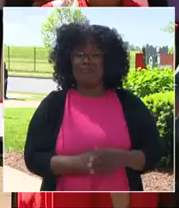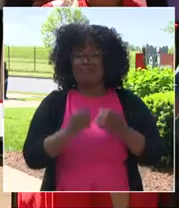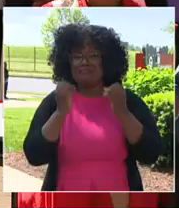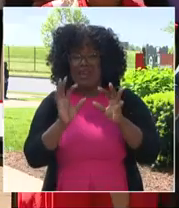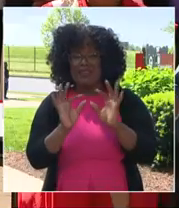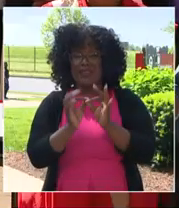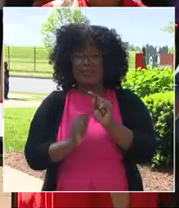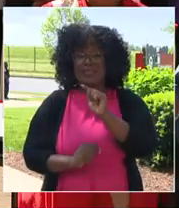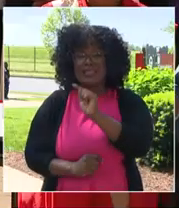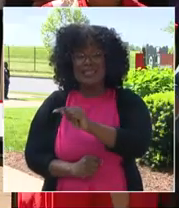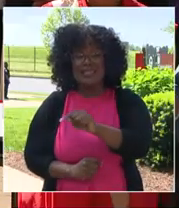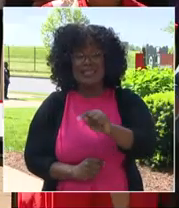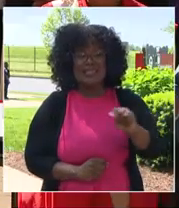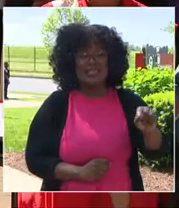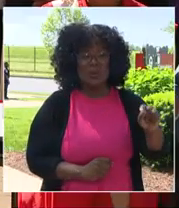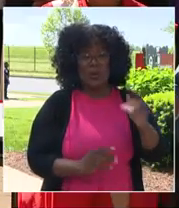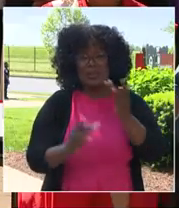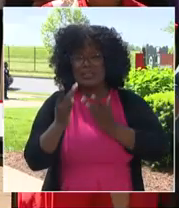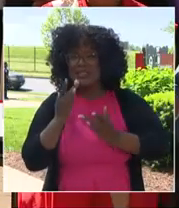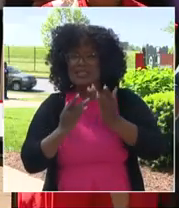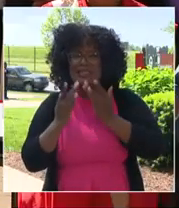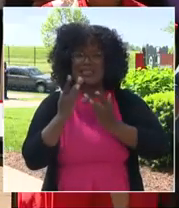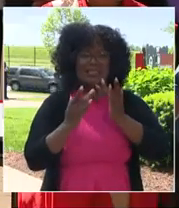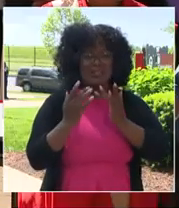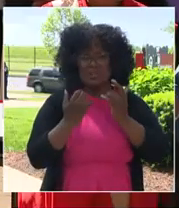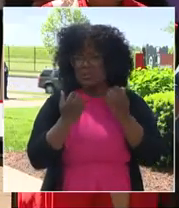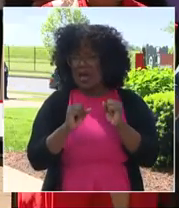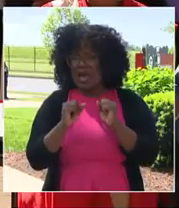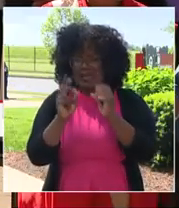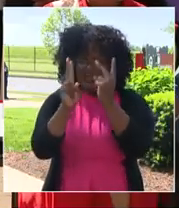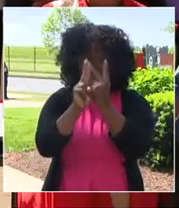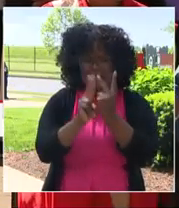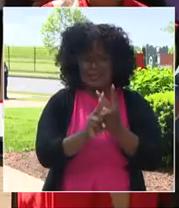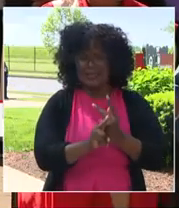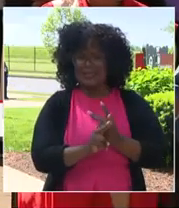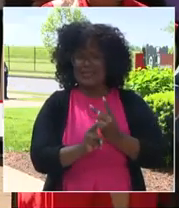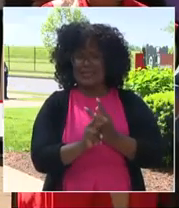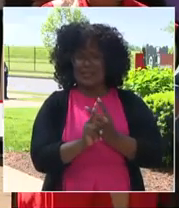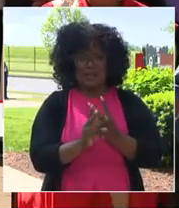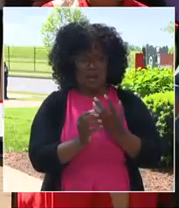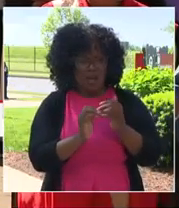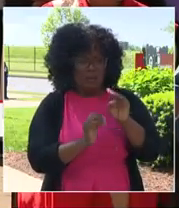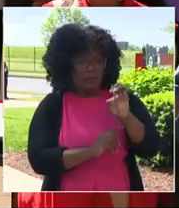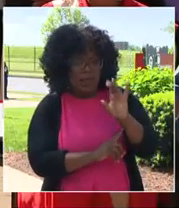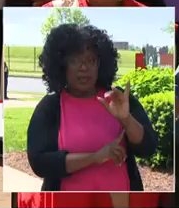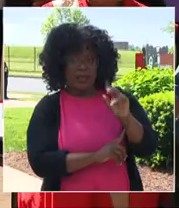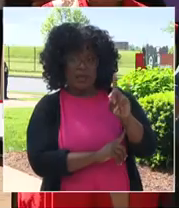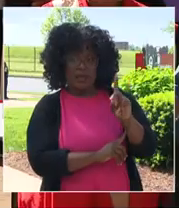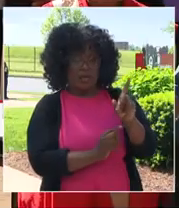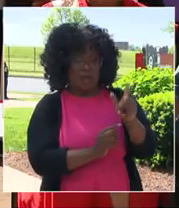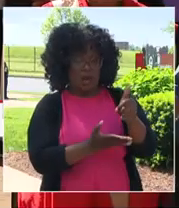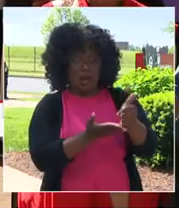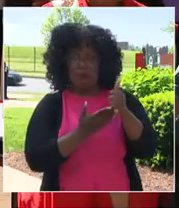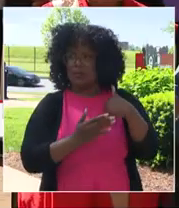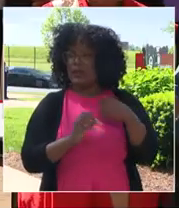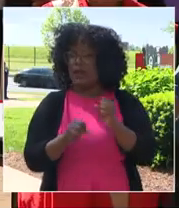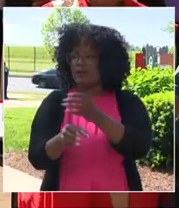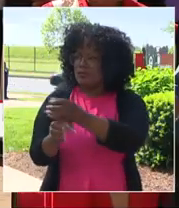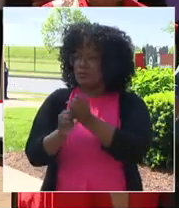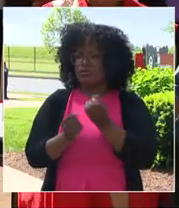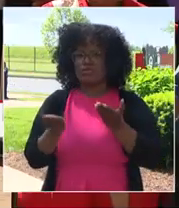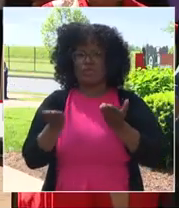it all together. Medicaid is that thread that keeps that line from breaking. And that's why I'm so grateful to stand here